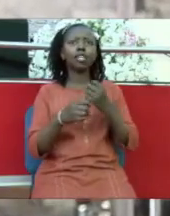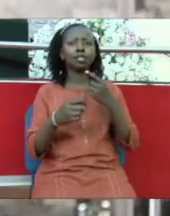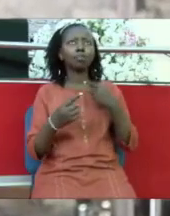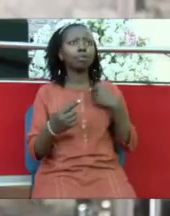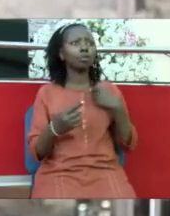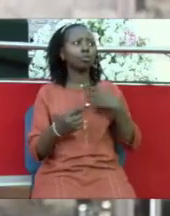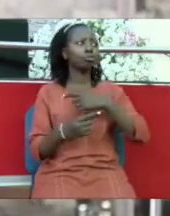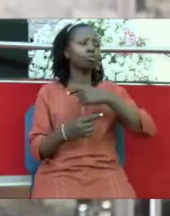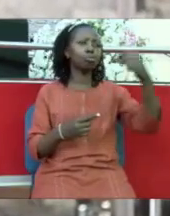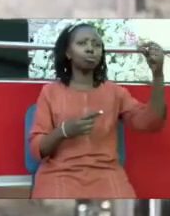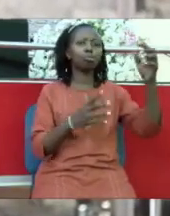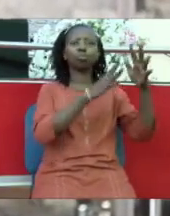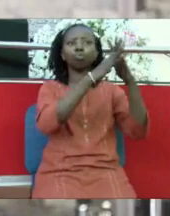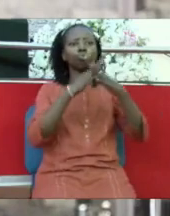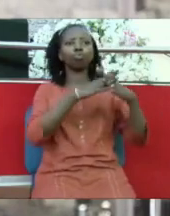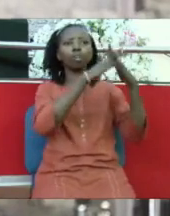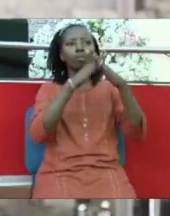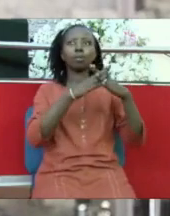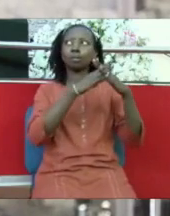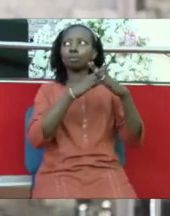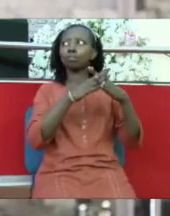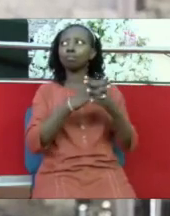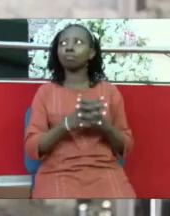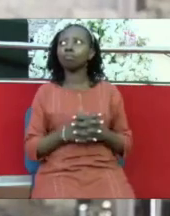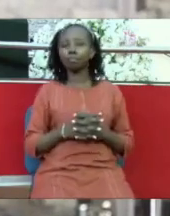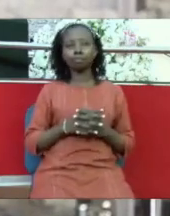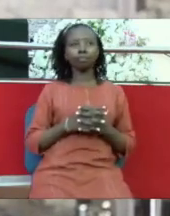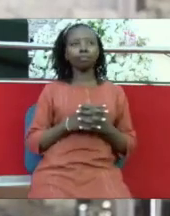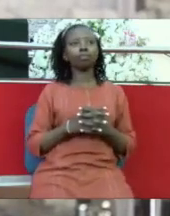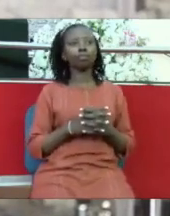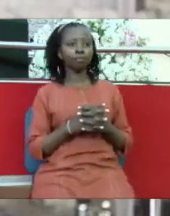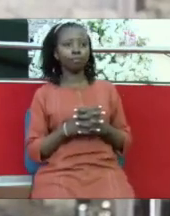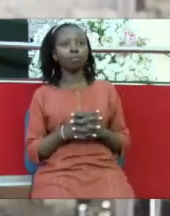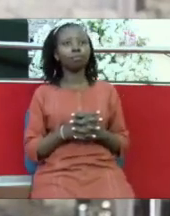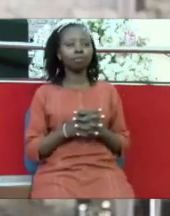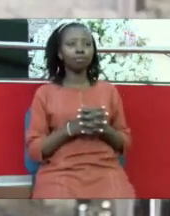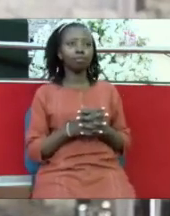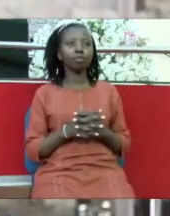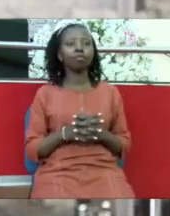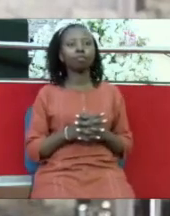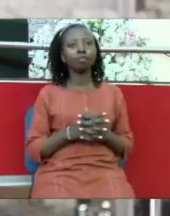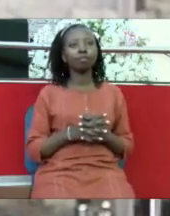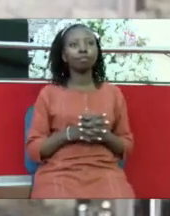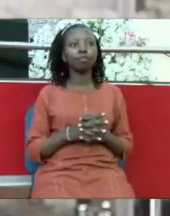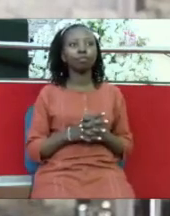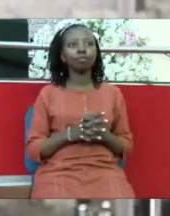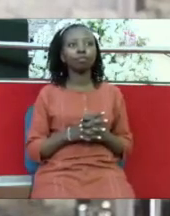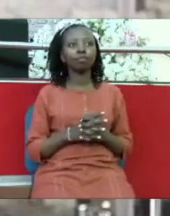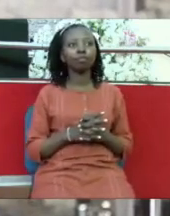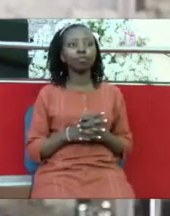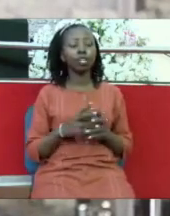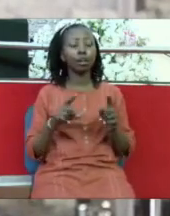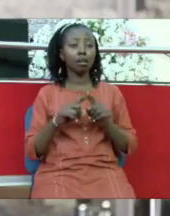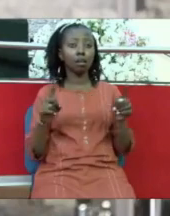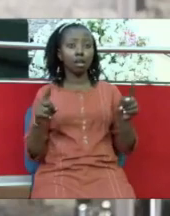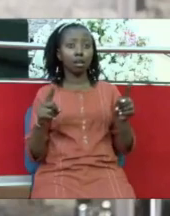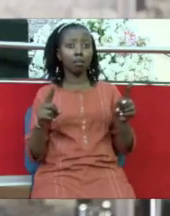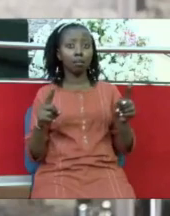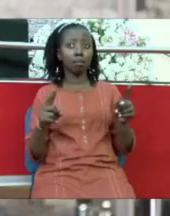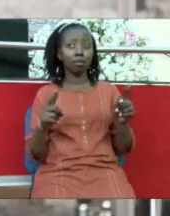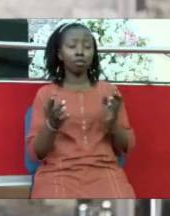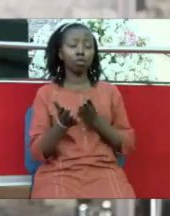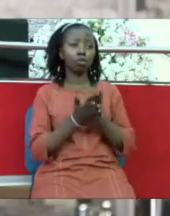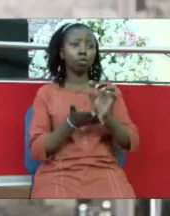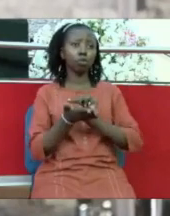to go to the United States. Ni kama miaka 30 hivi tangu nilikotoka mahali hapa kwenda Marekani. But by the grace of God